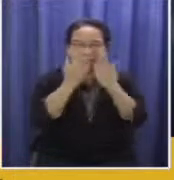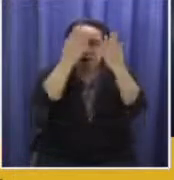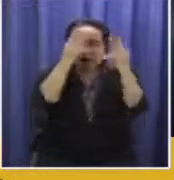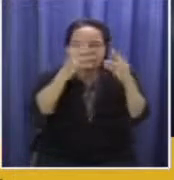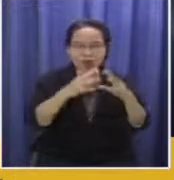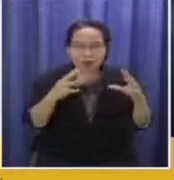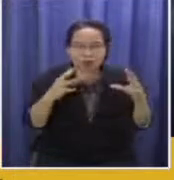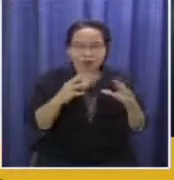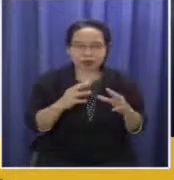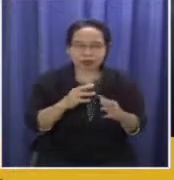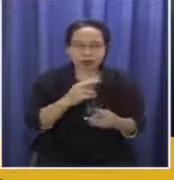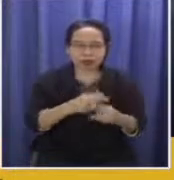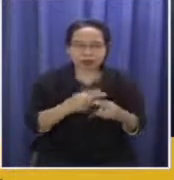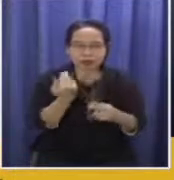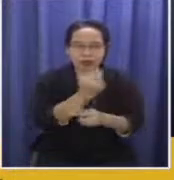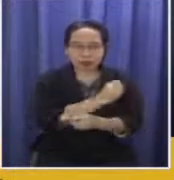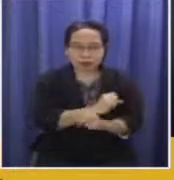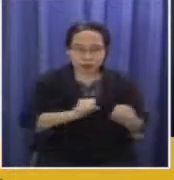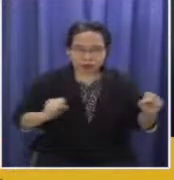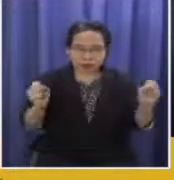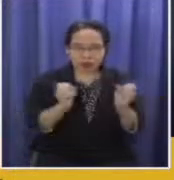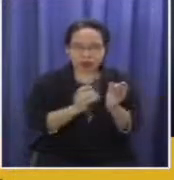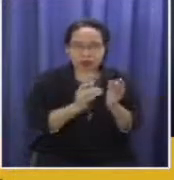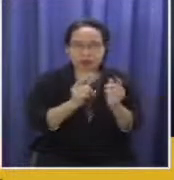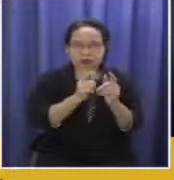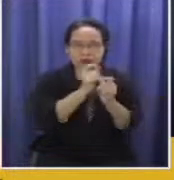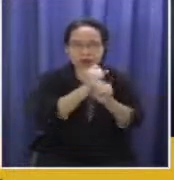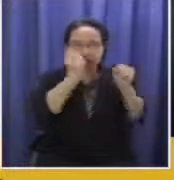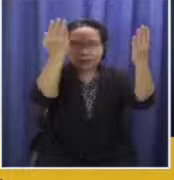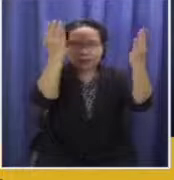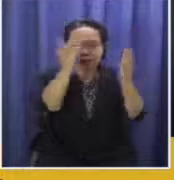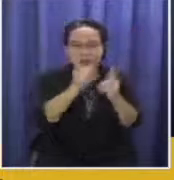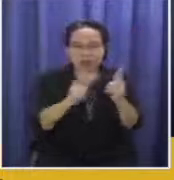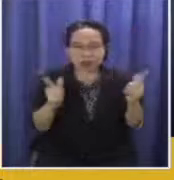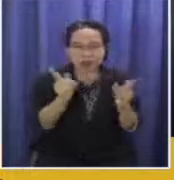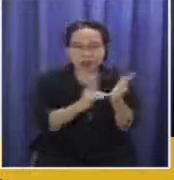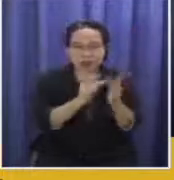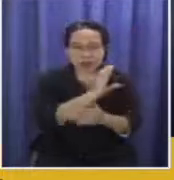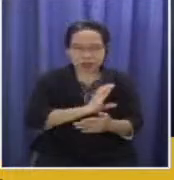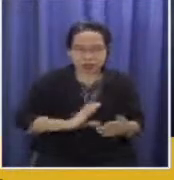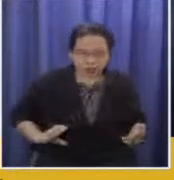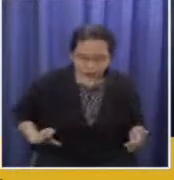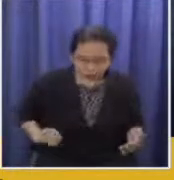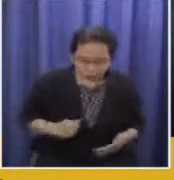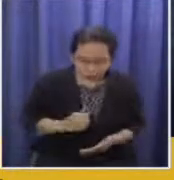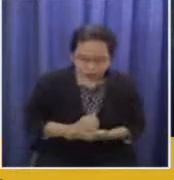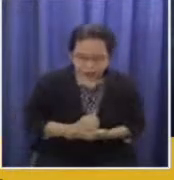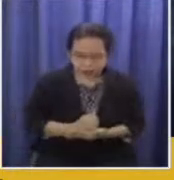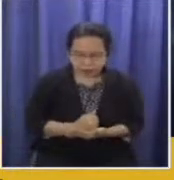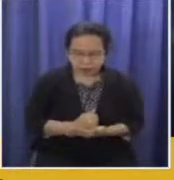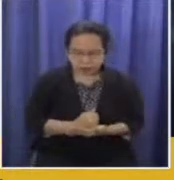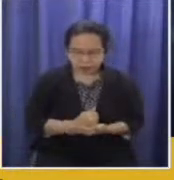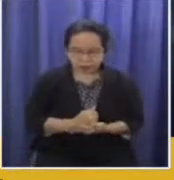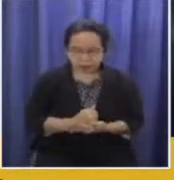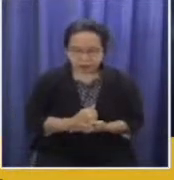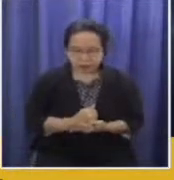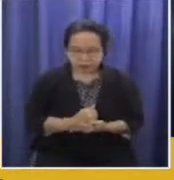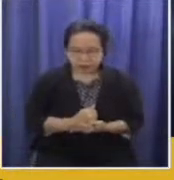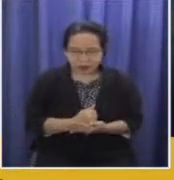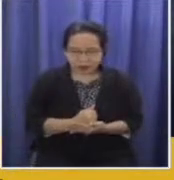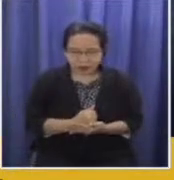Thank you very, very much in the name of our great Savior, Christ Jesus. Amen.